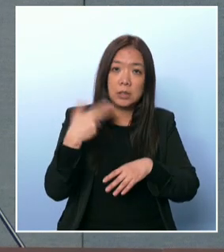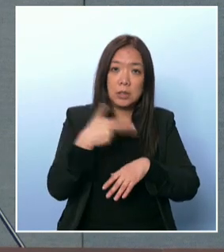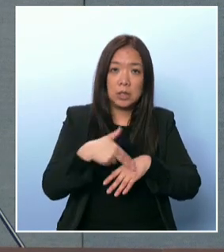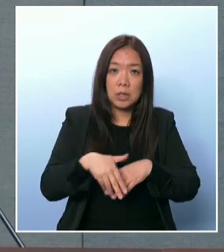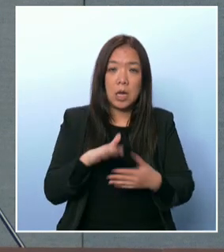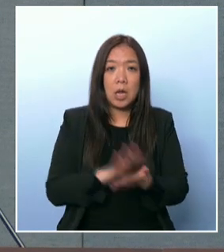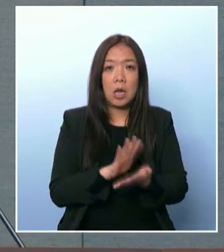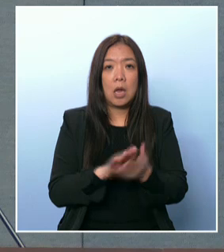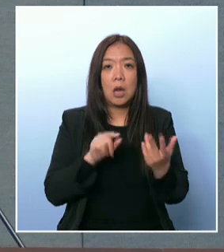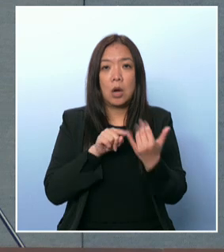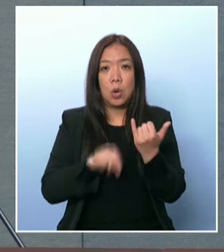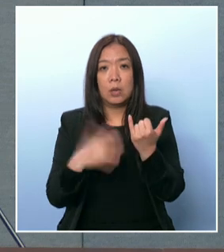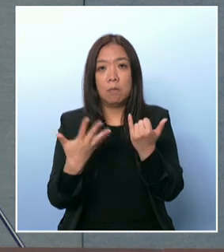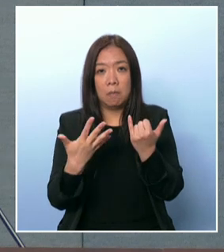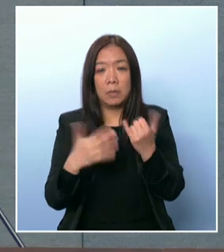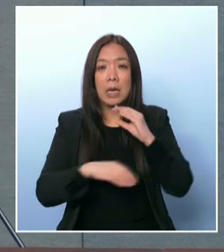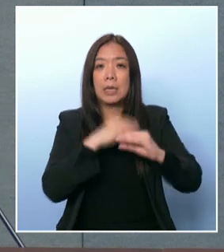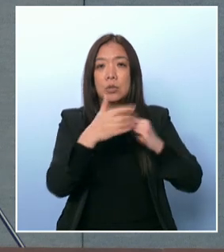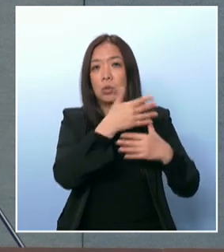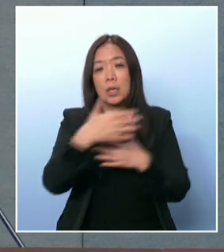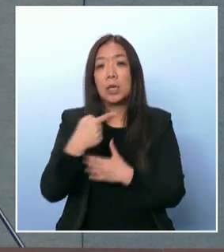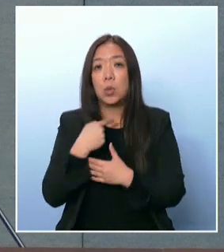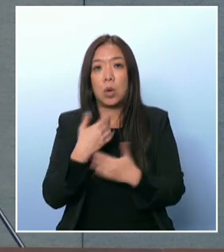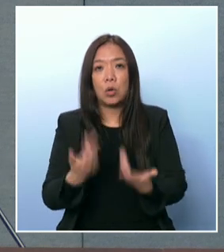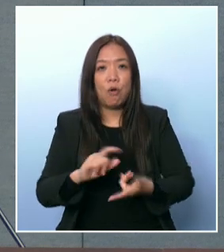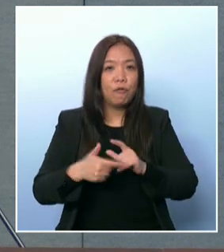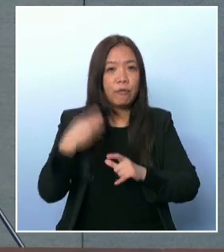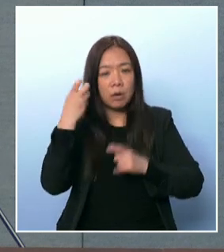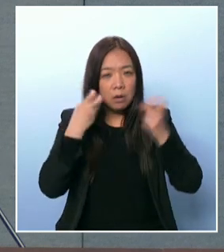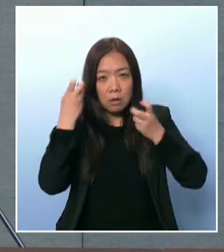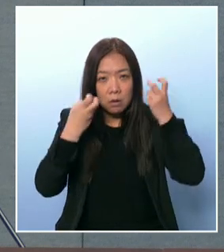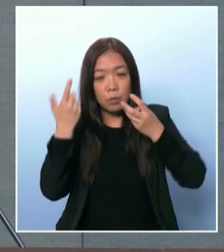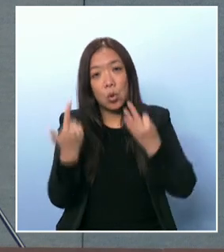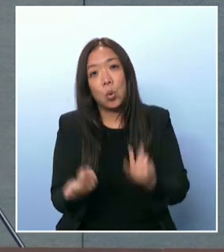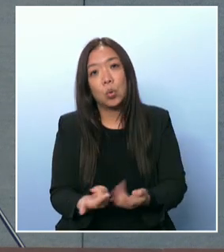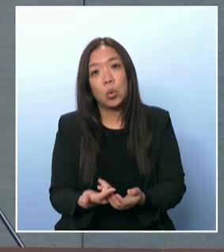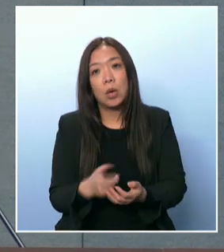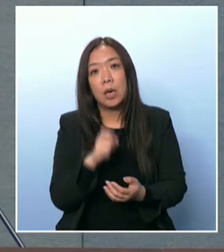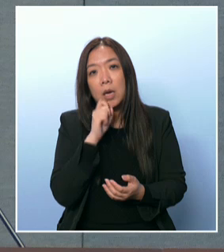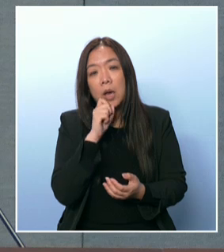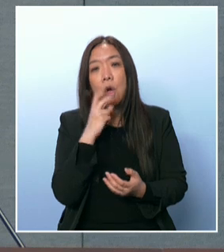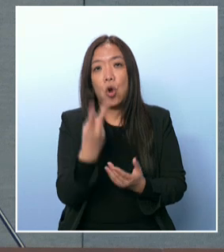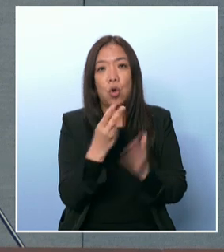And also, originally, the project would take 6.5 years.